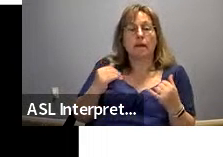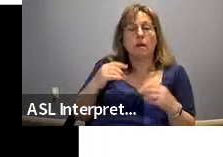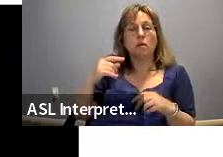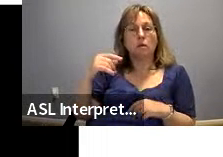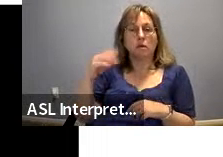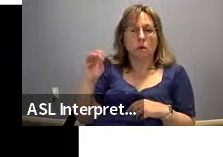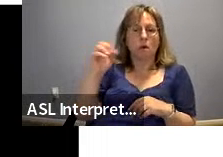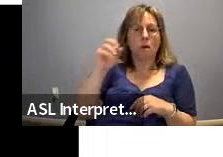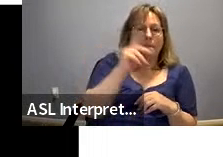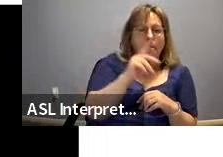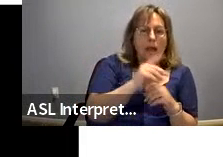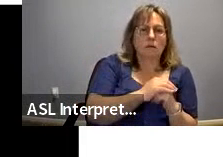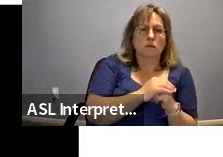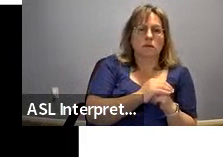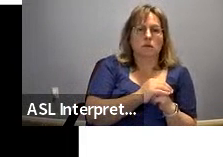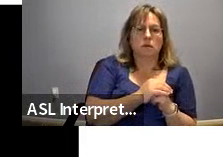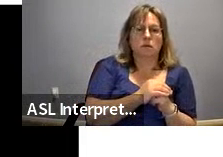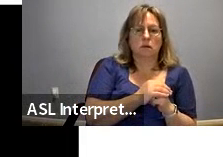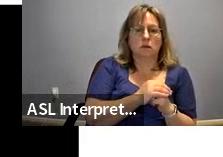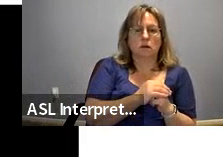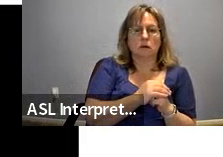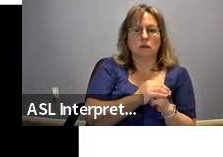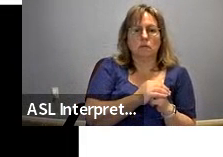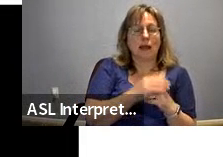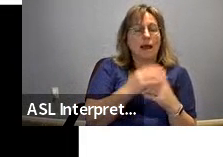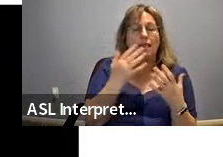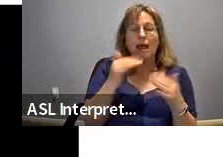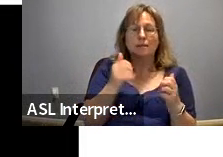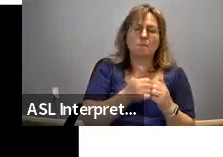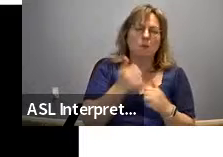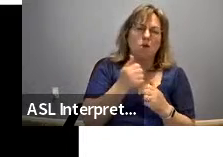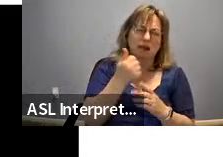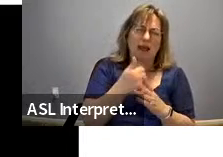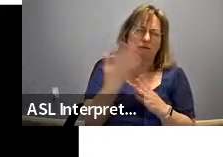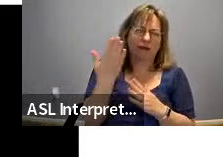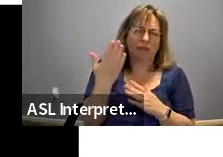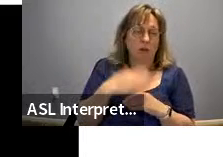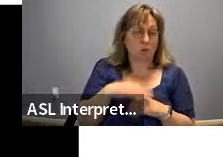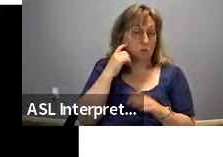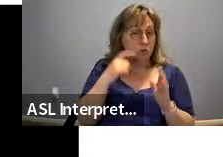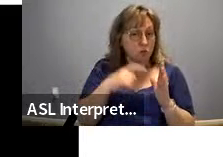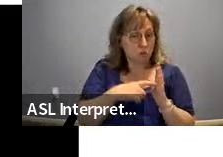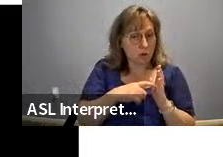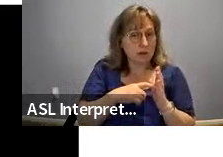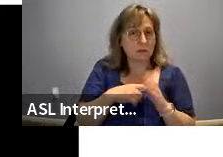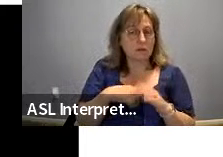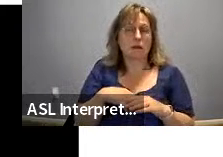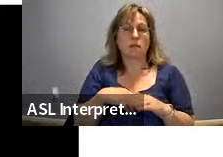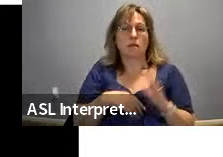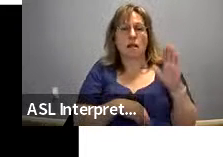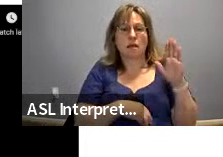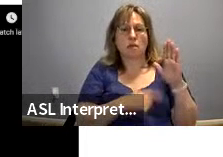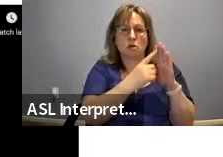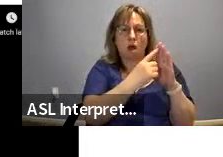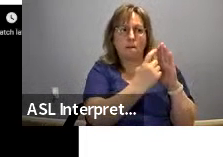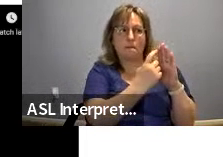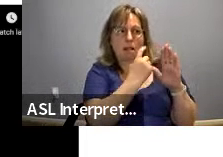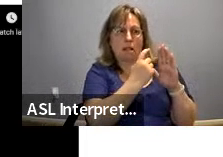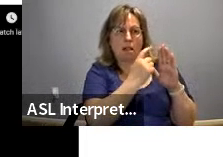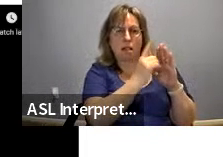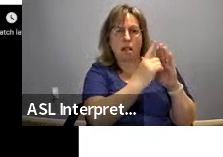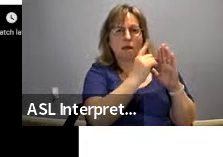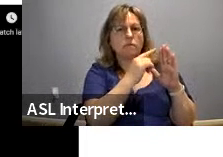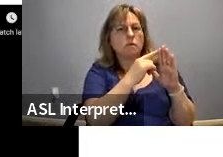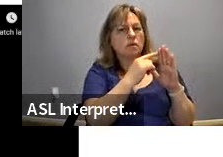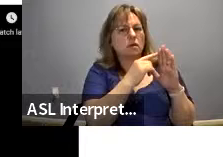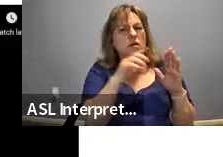and then we tap the back arrow again. That's most of everything, but you'll notice there is a menu in the top left with the same navigable